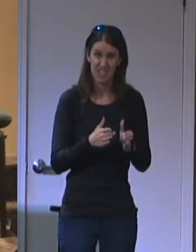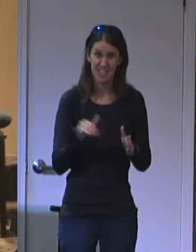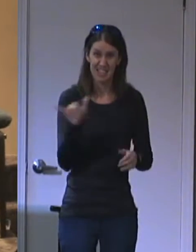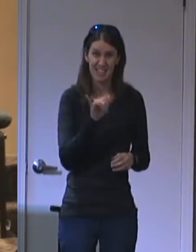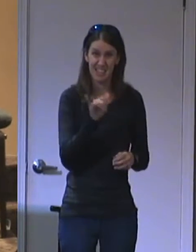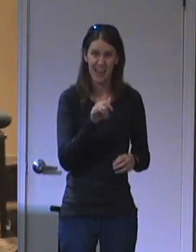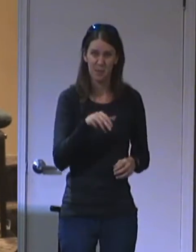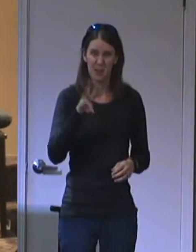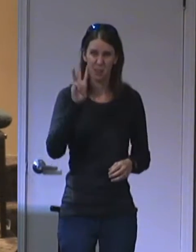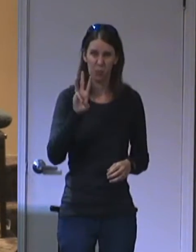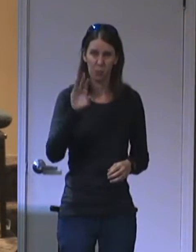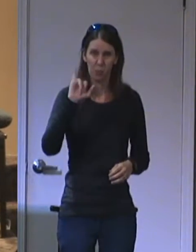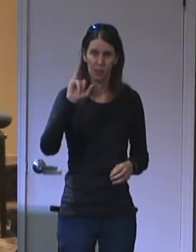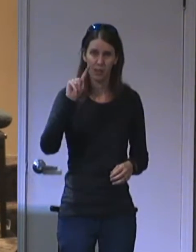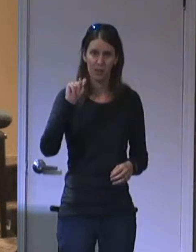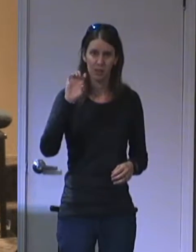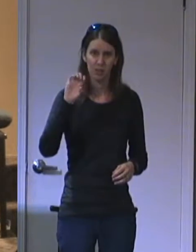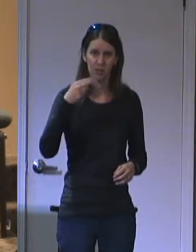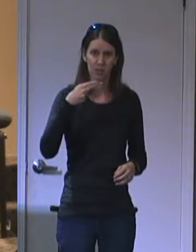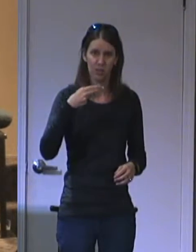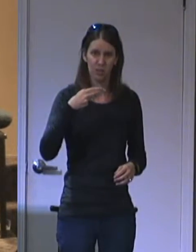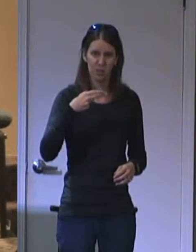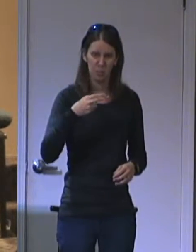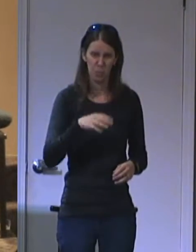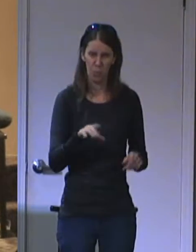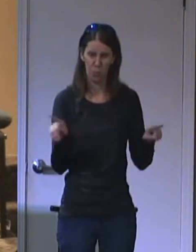that put it in perspective?